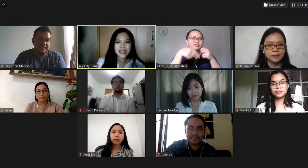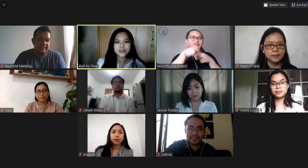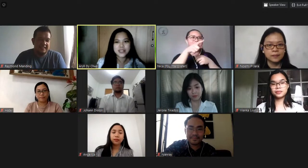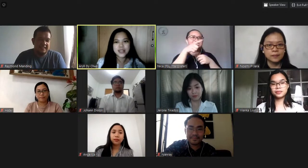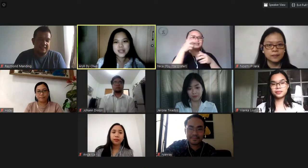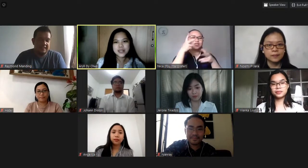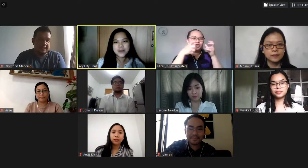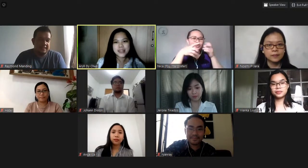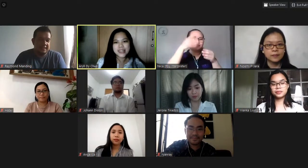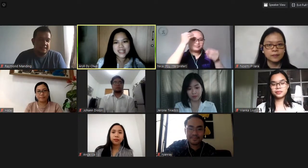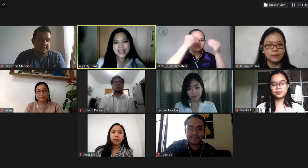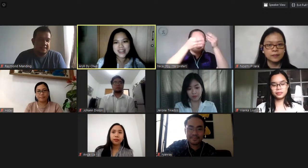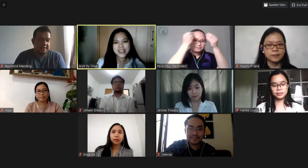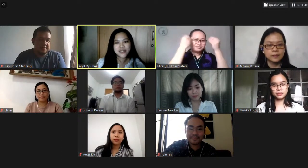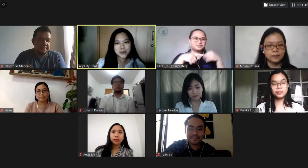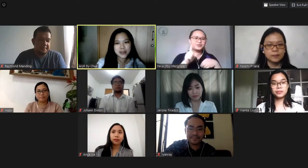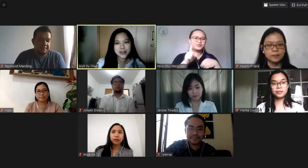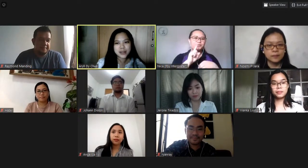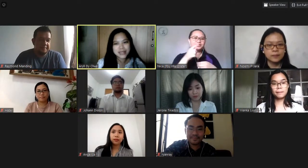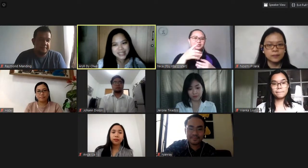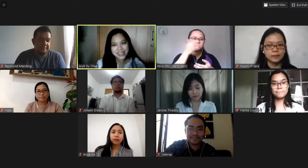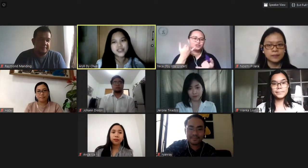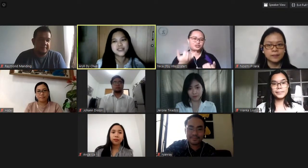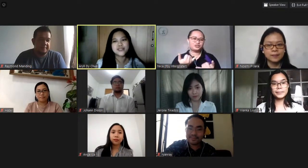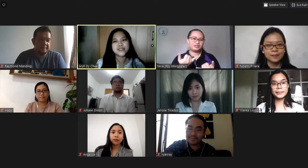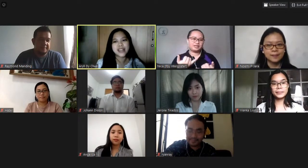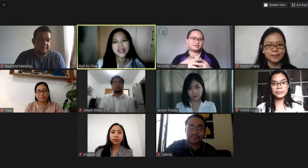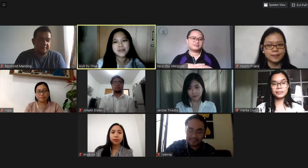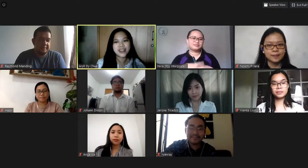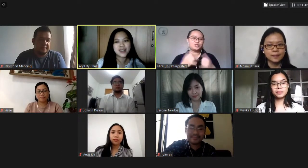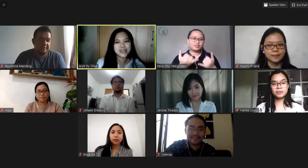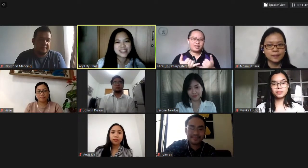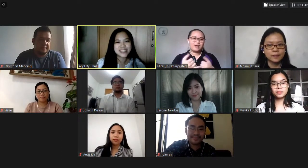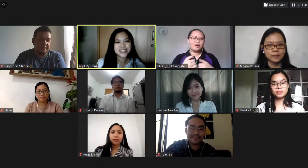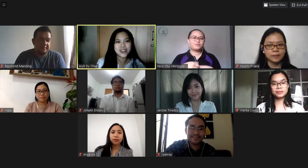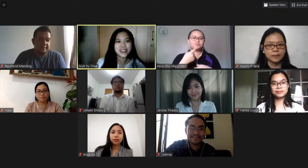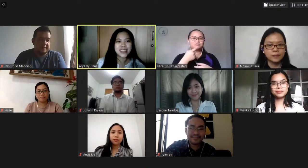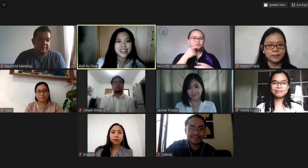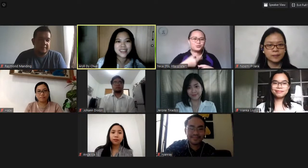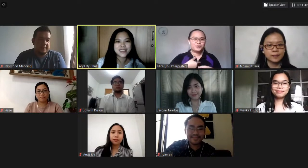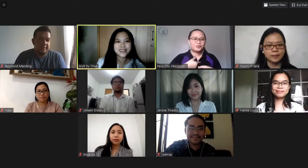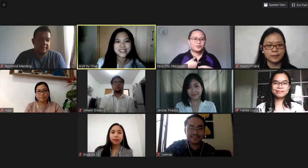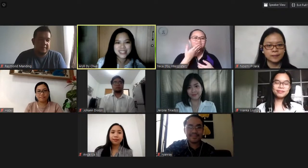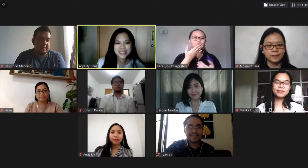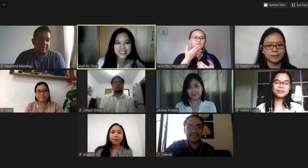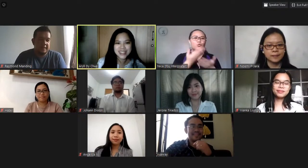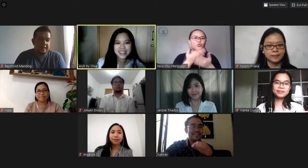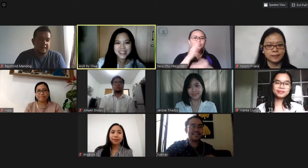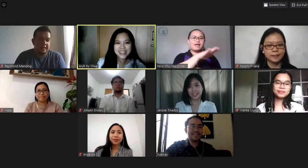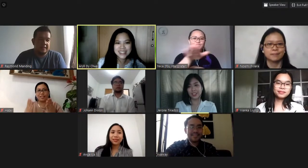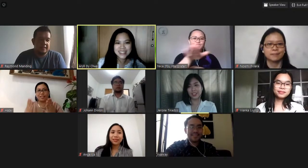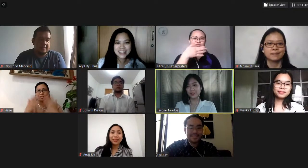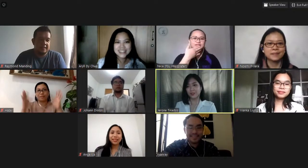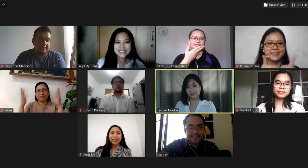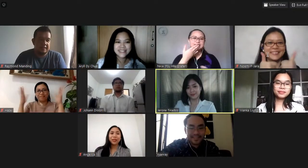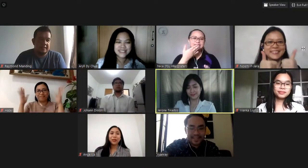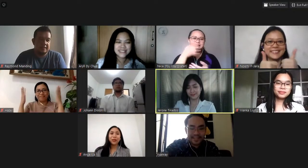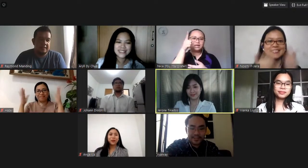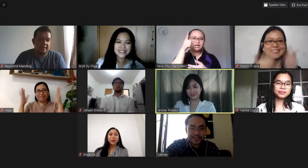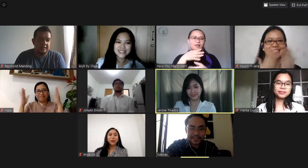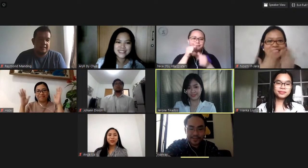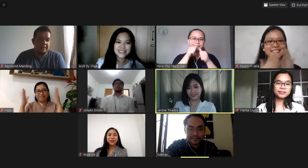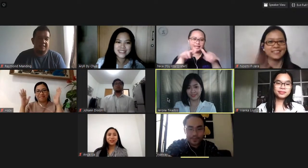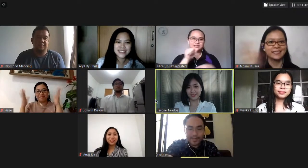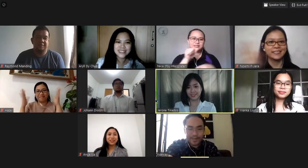daily lives. So with this, I greet everyone a blessed afternoon and may God bless us all. Thank you. Thank you. Thank